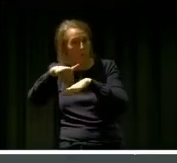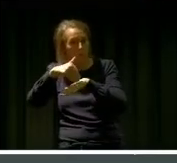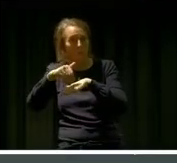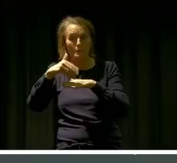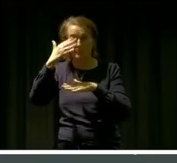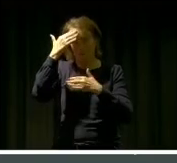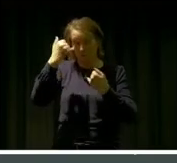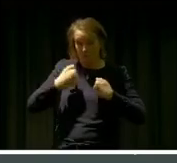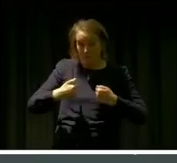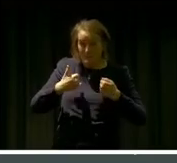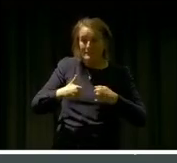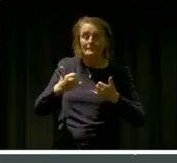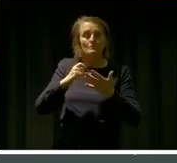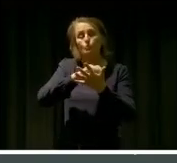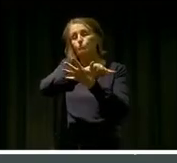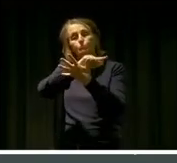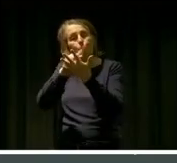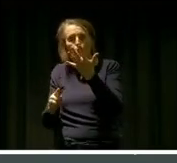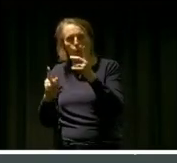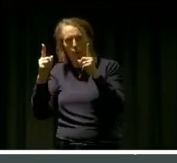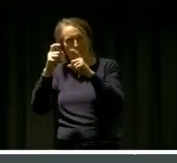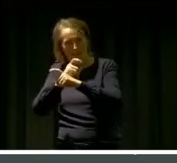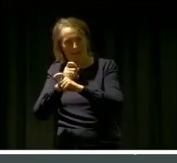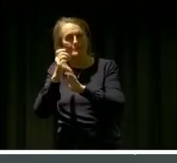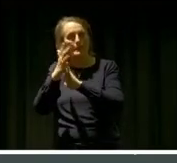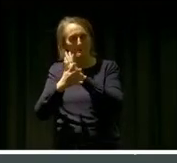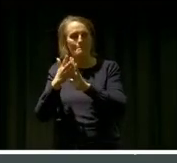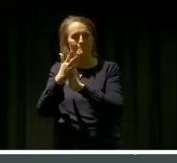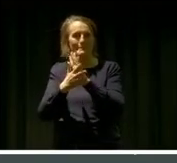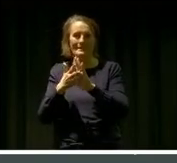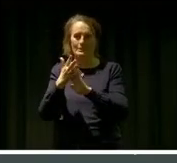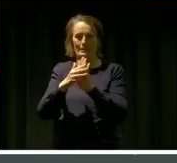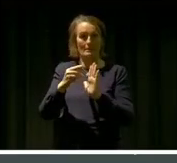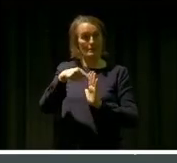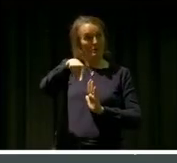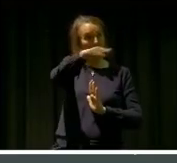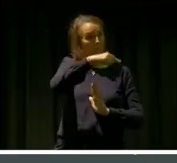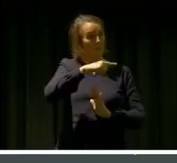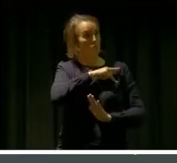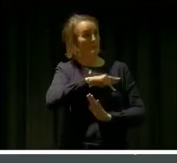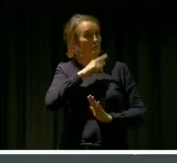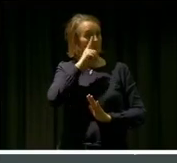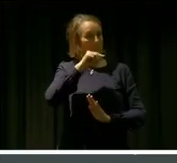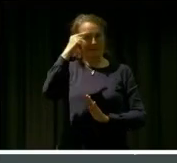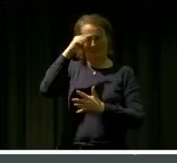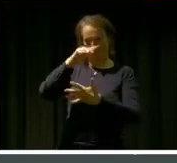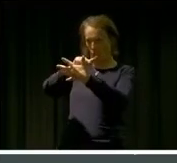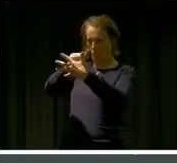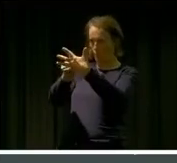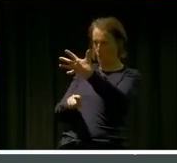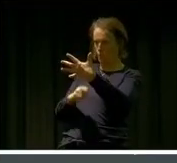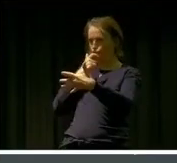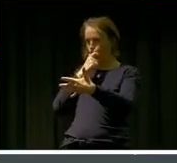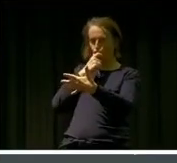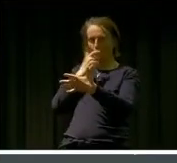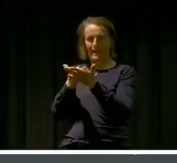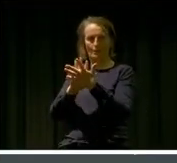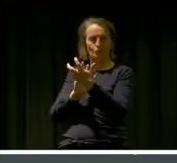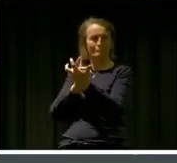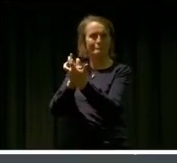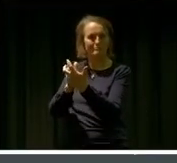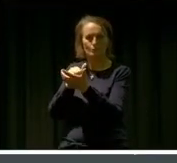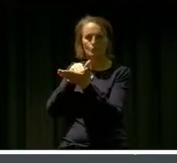health conditions, all of which can influence health behaviours and medication use. Addressing these co-occurring